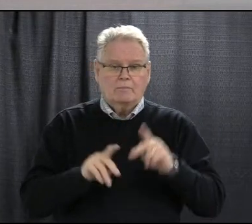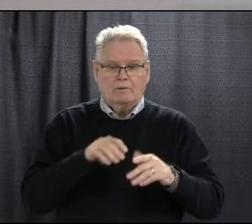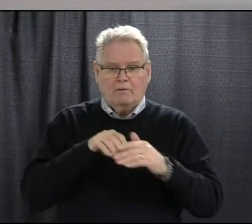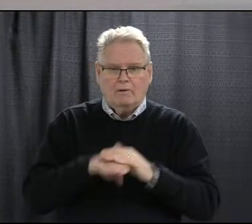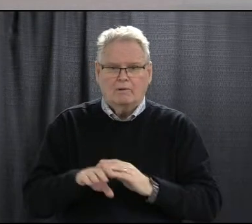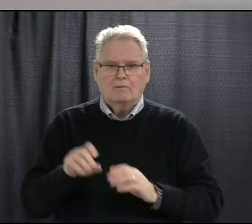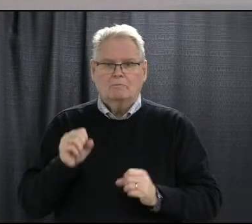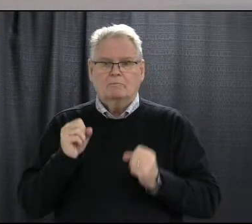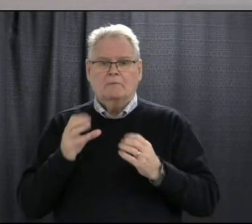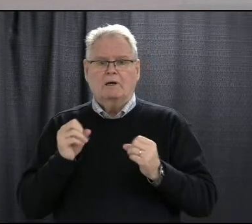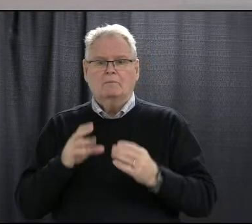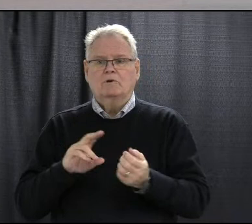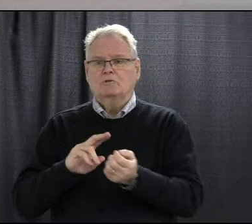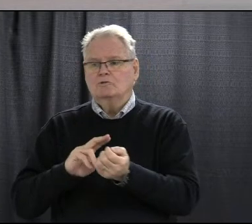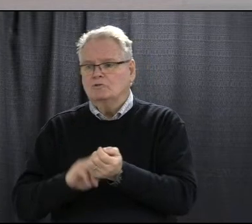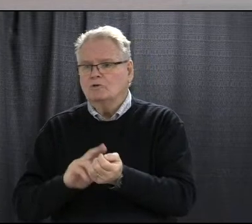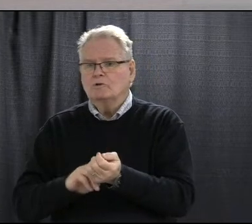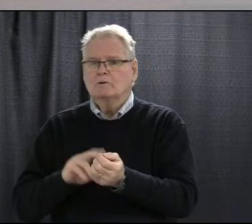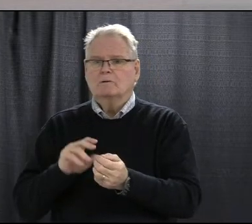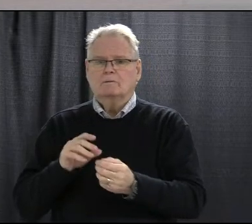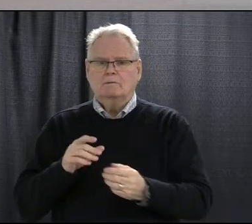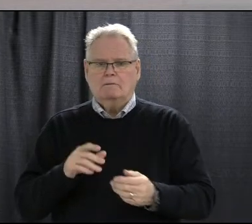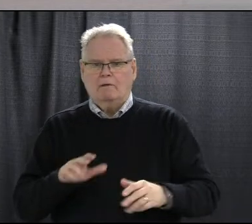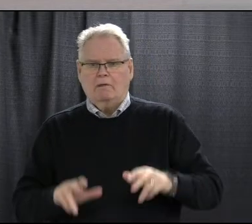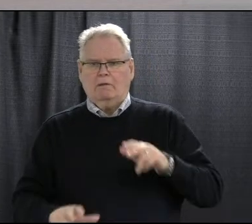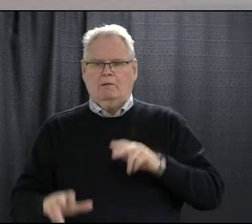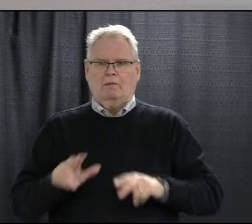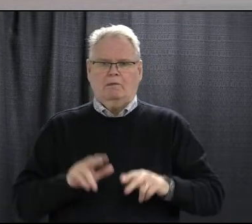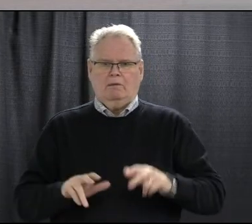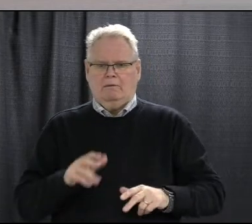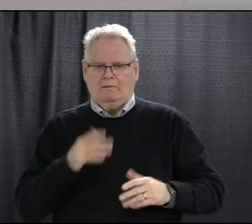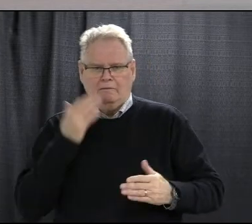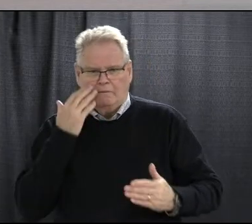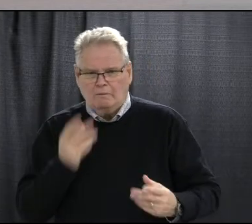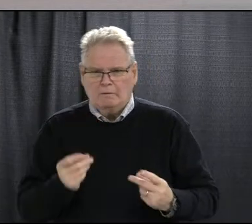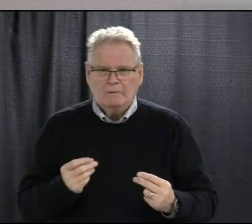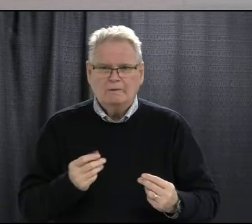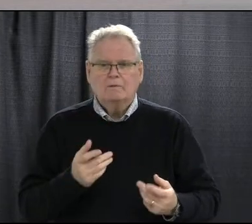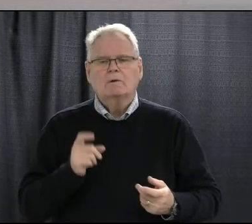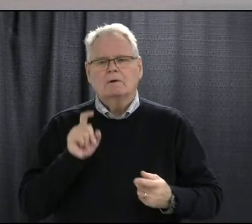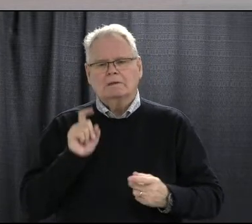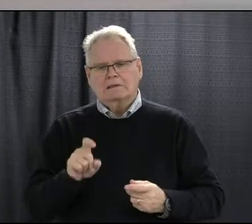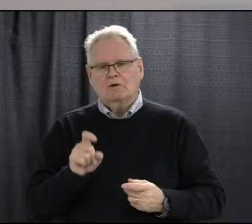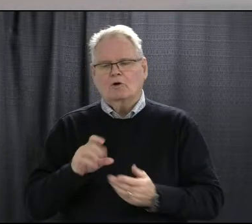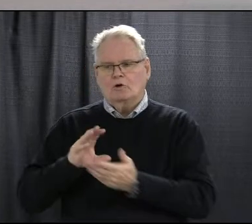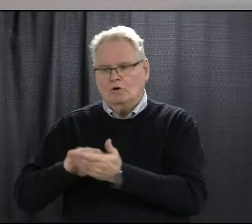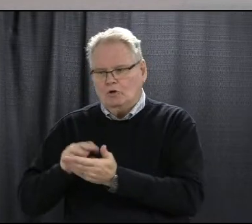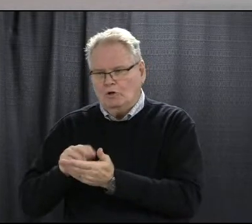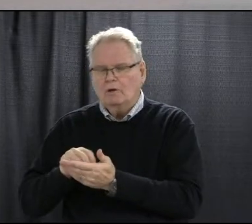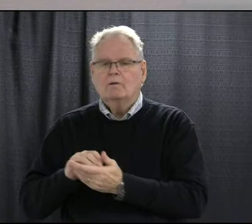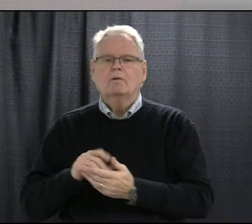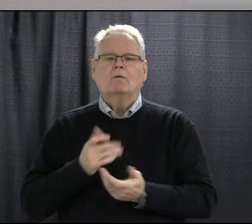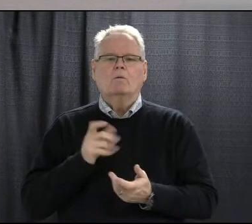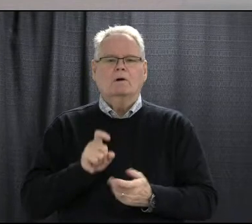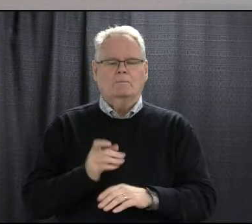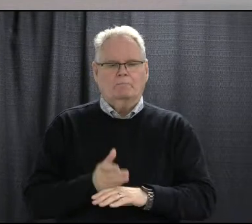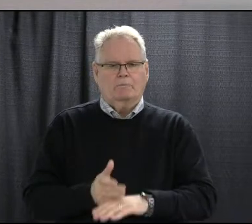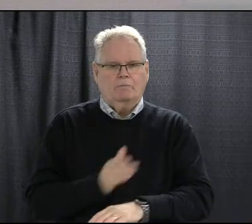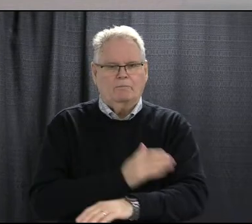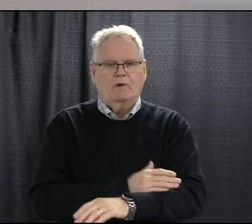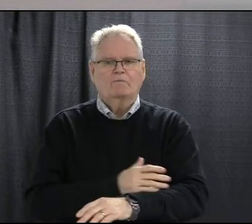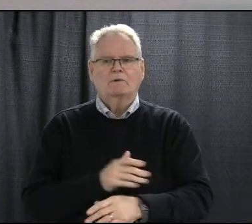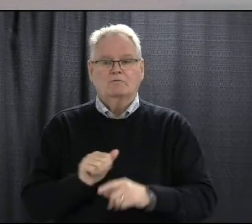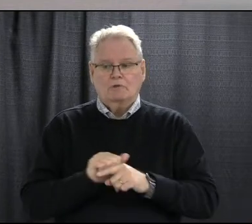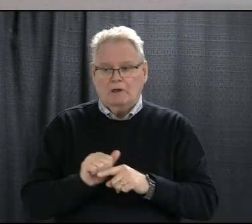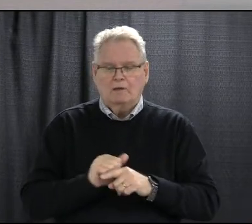and perhaps even improving function when it comes to restorative care and rehabilitative care. So it's about that team approach and